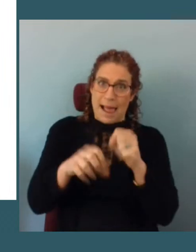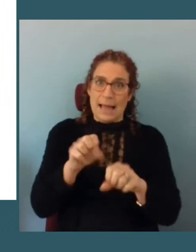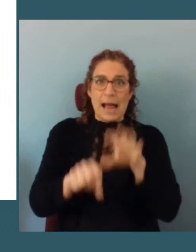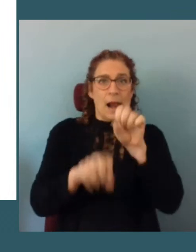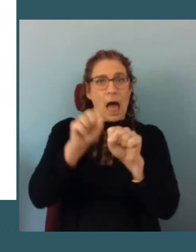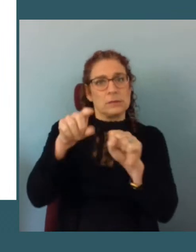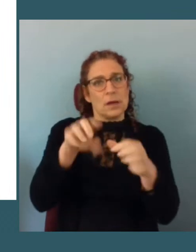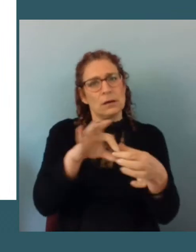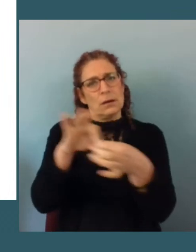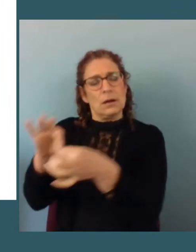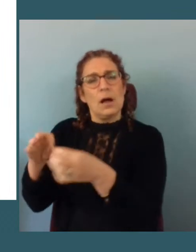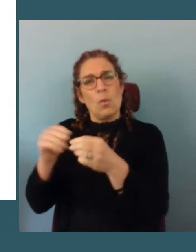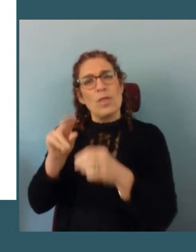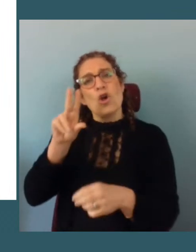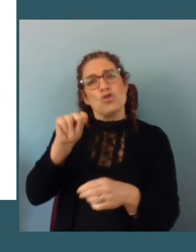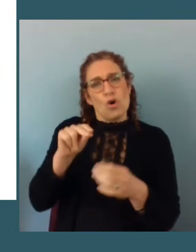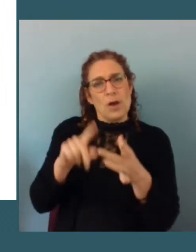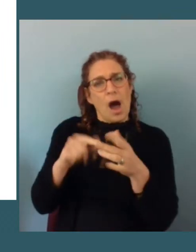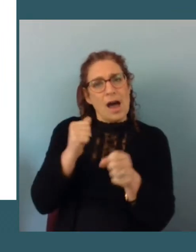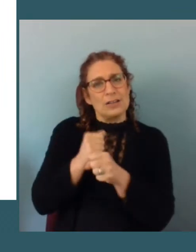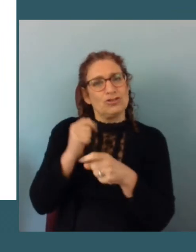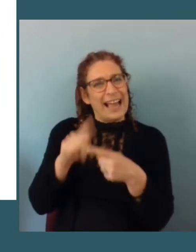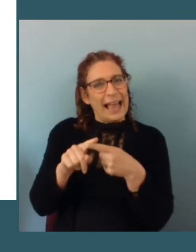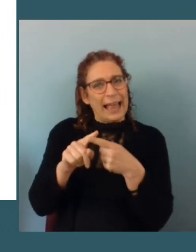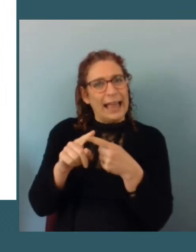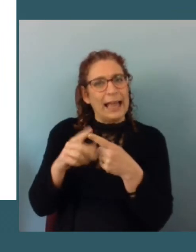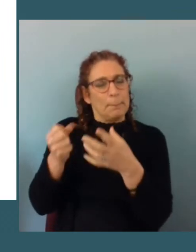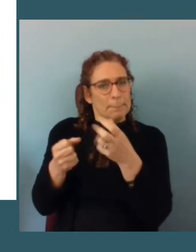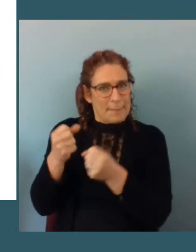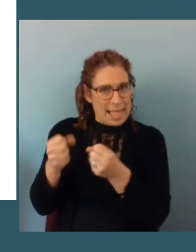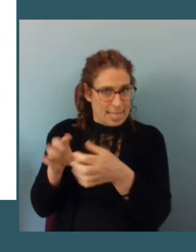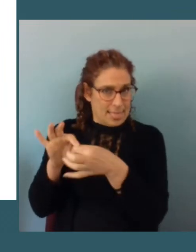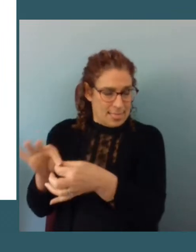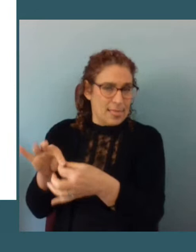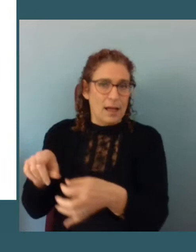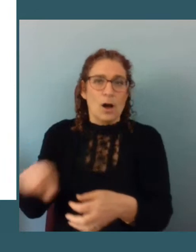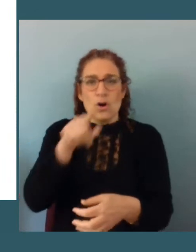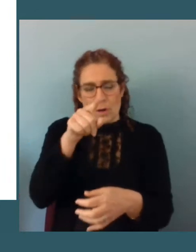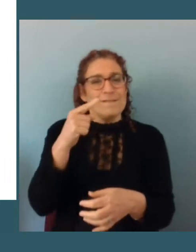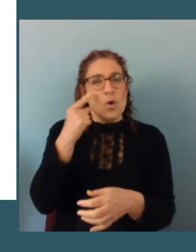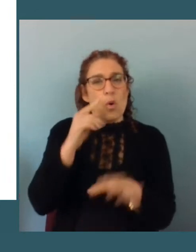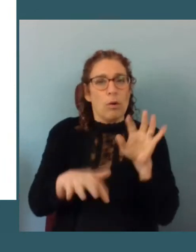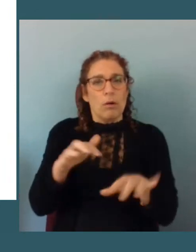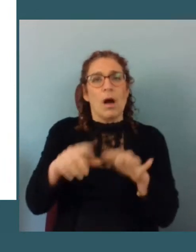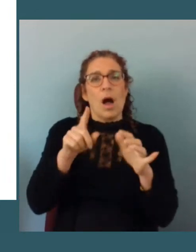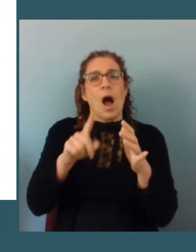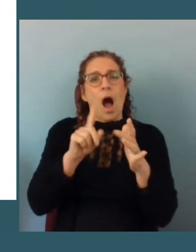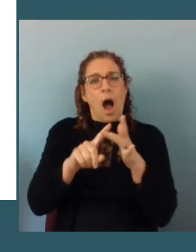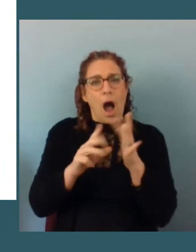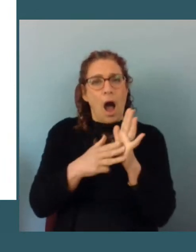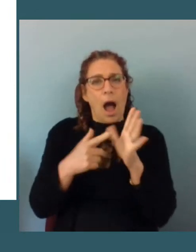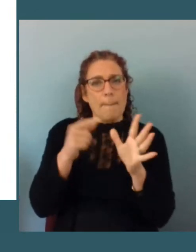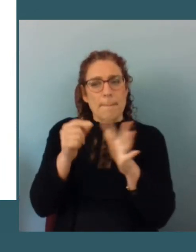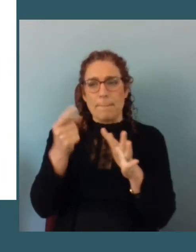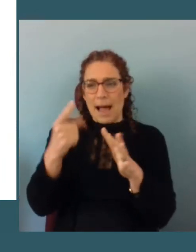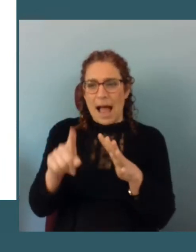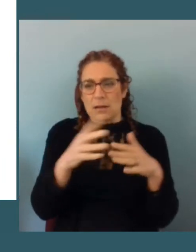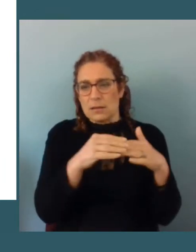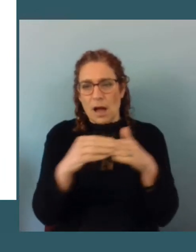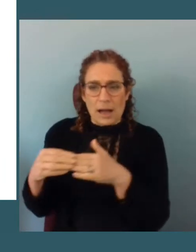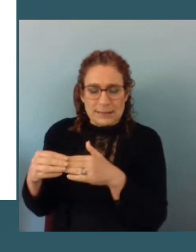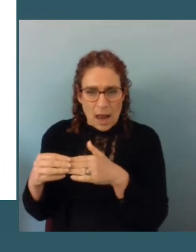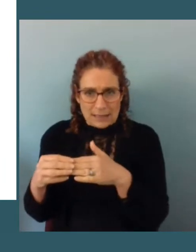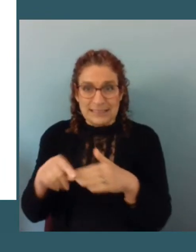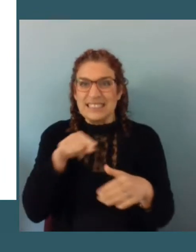mediated. And if you type in the milk ladder into Google, you'll see the IMAP and MAP guideline. And these are based on a 6-step and